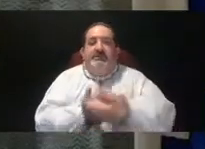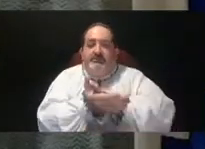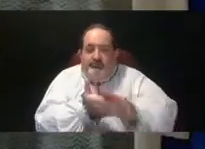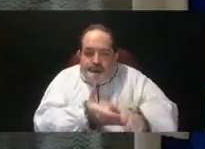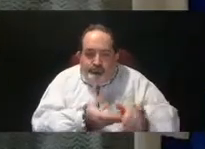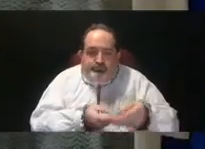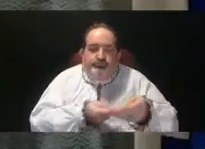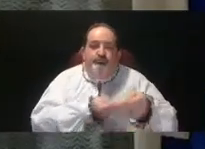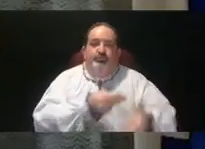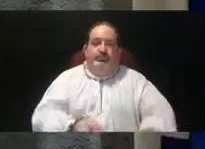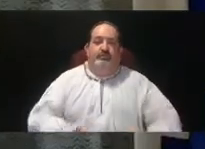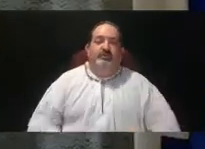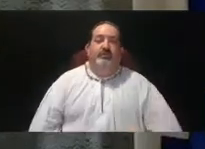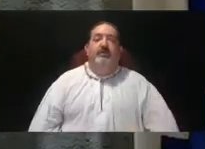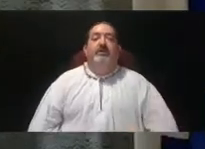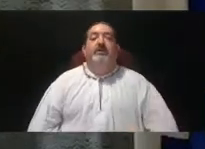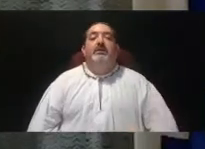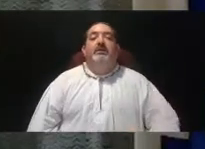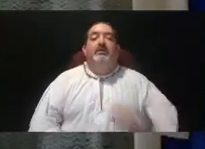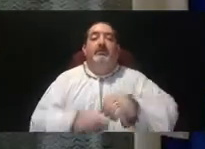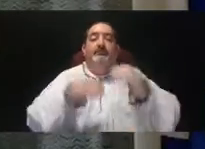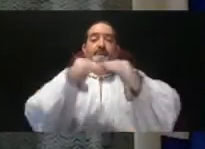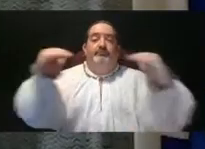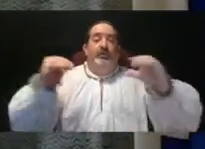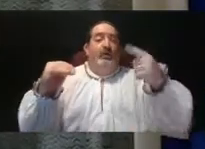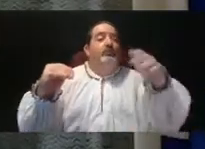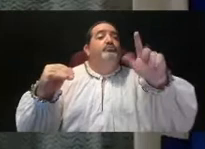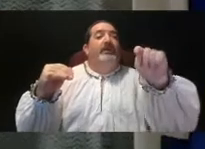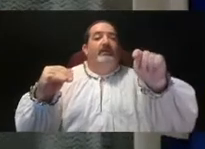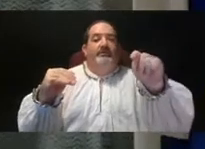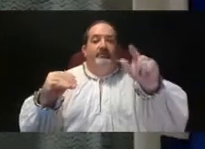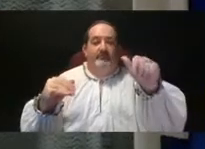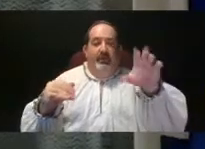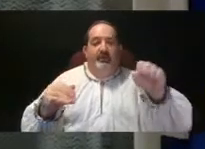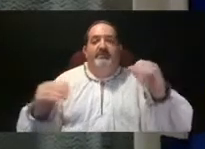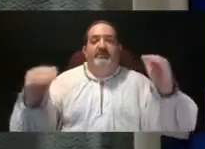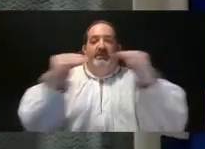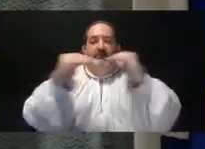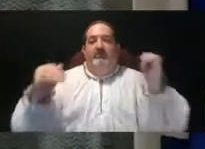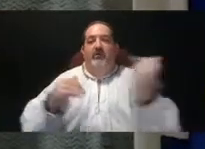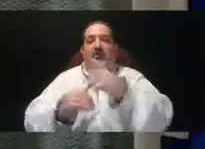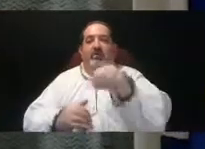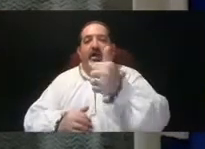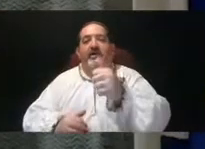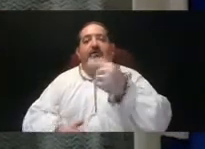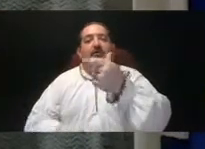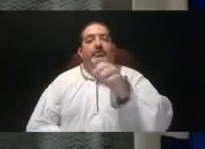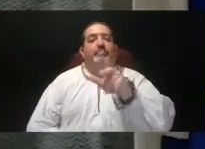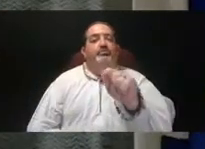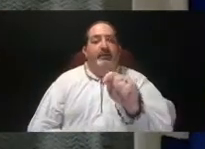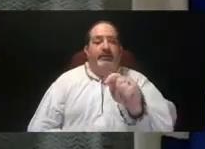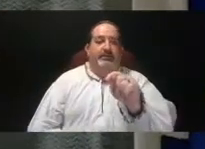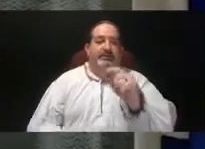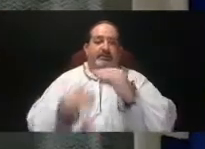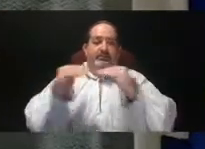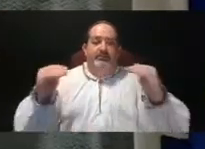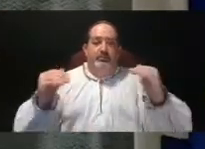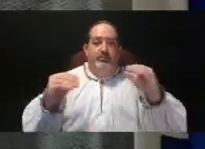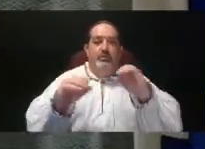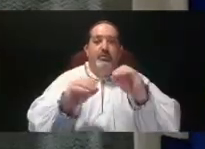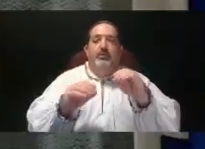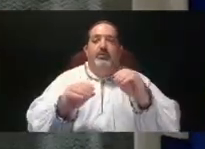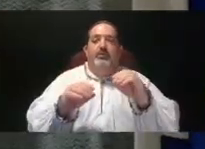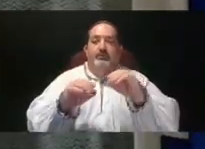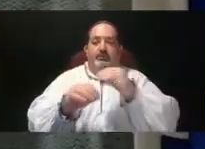courteously. This order bears with it a grant of arms and ranks equally in precedence with all other grant-bearing orders of Caid.